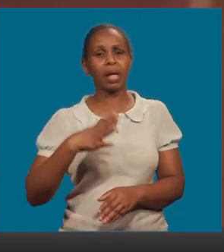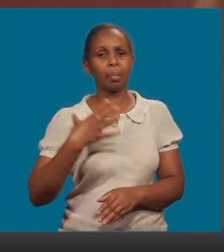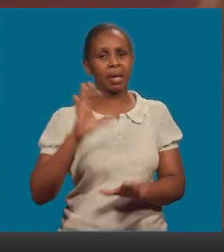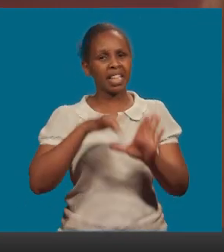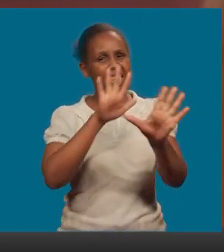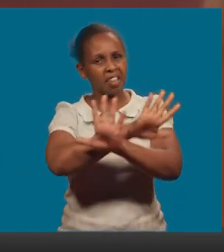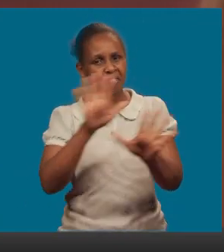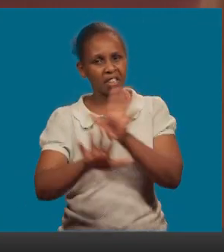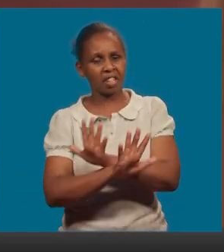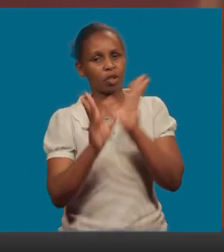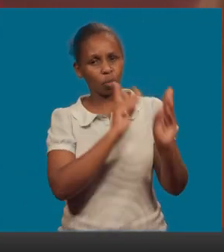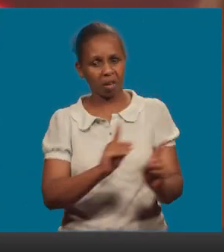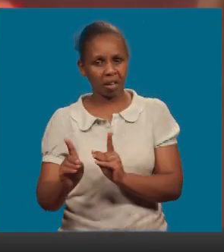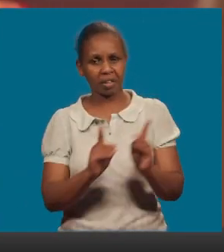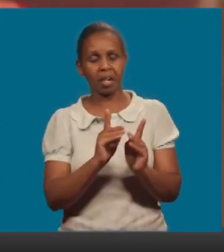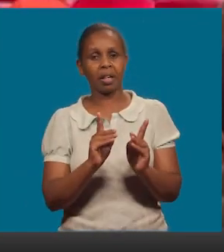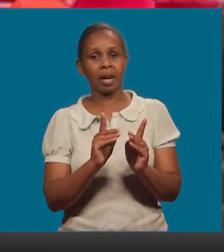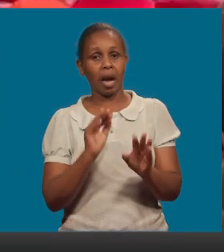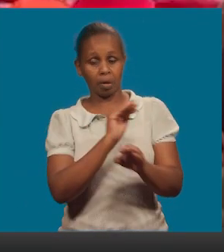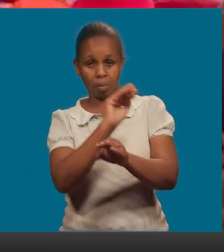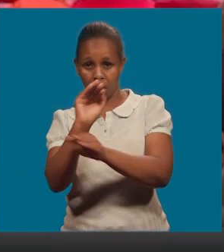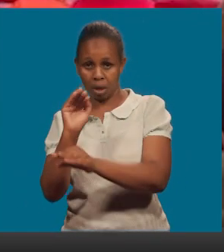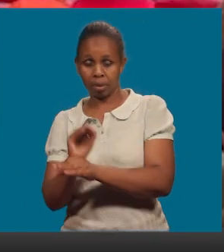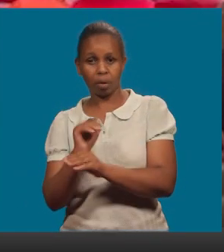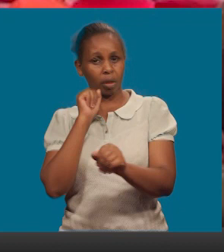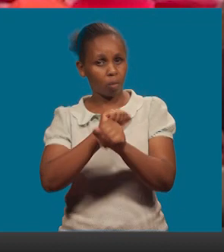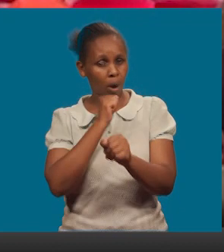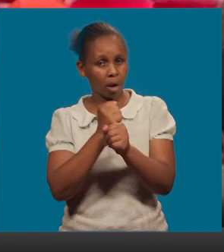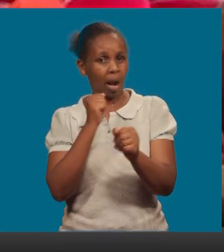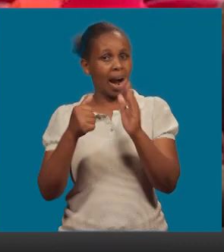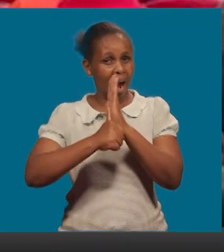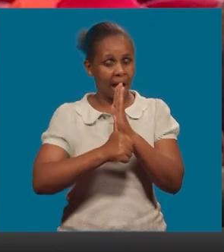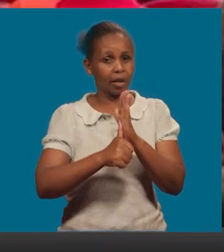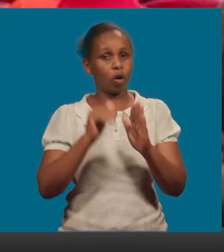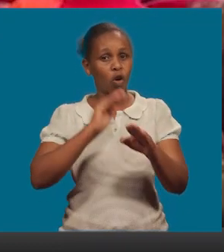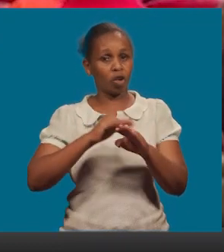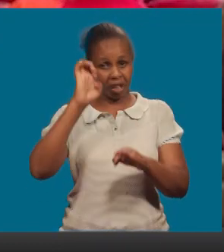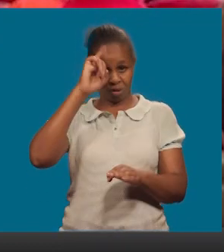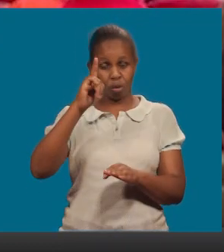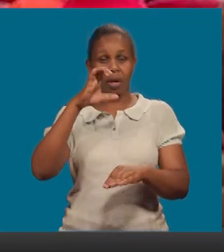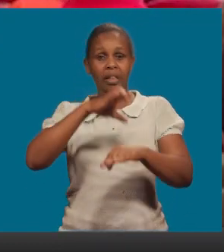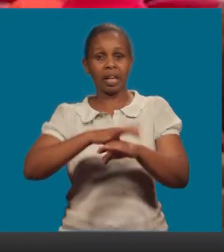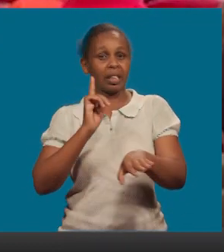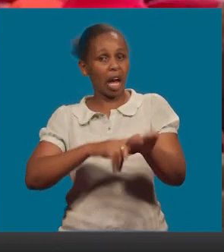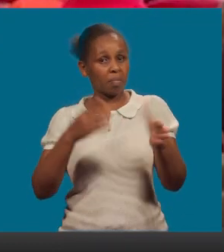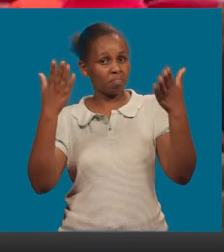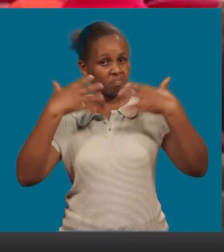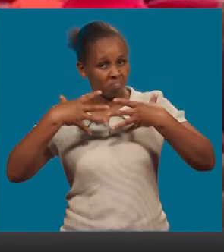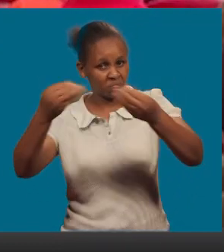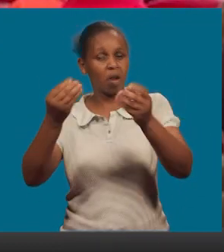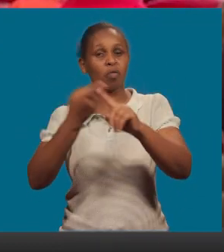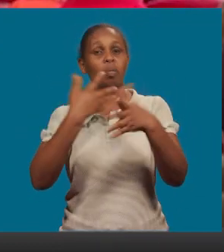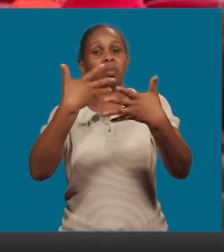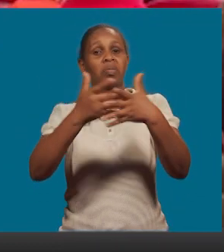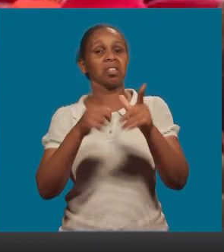persevering people in everything that we are doing. Aliwahimiza watie bidii katika mafunzo wanayopata ili watakapoondoka